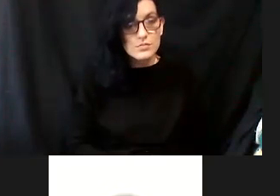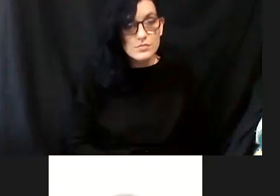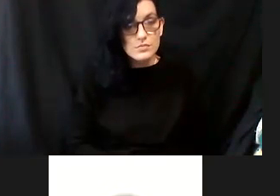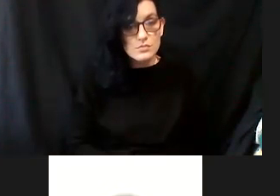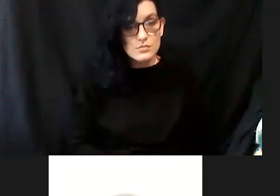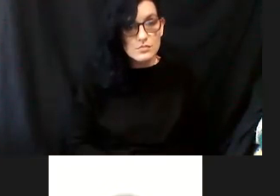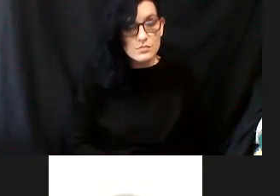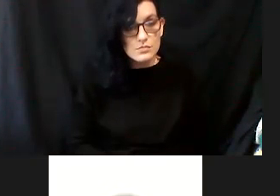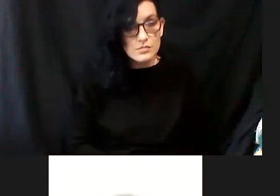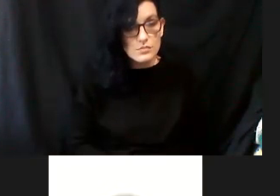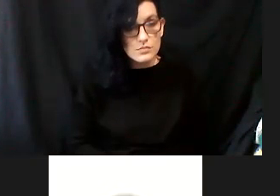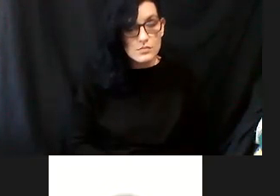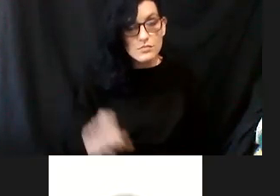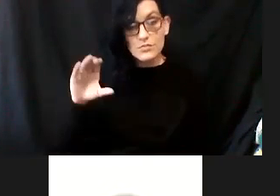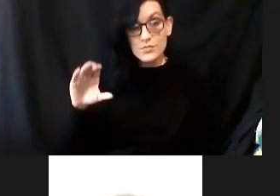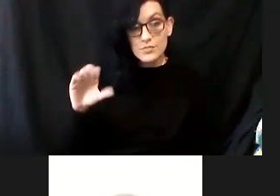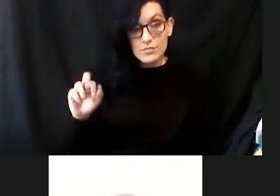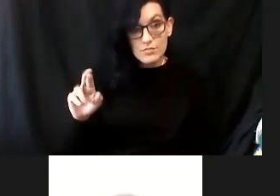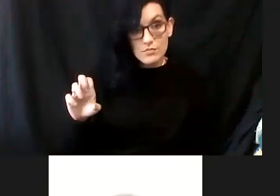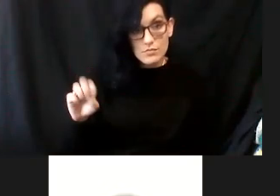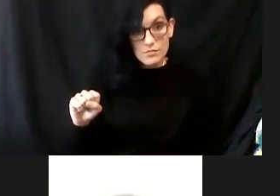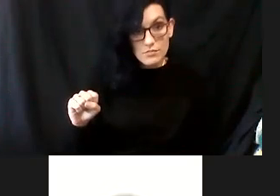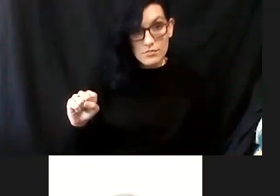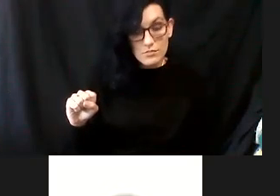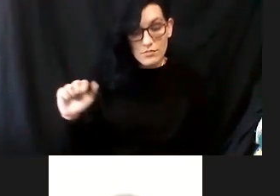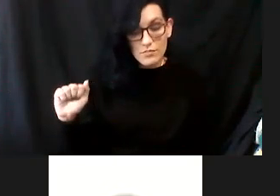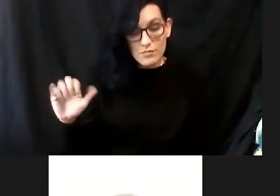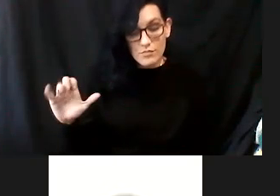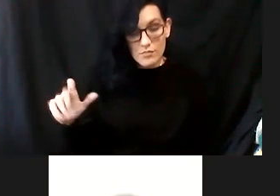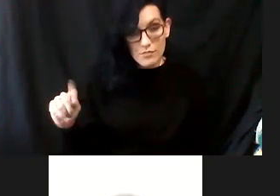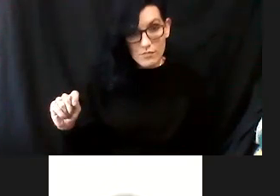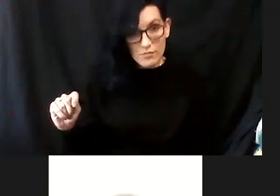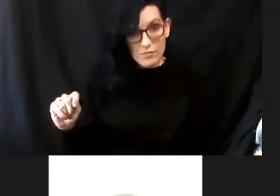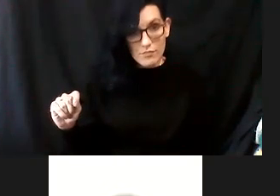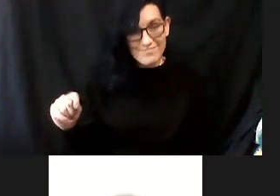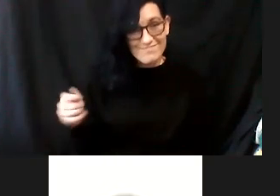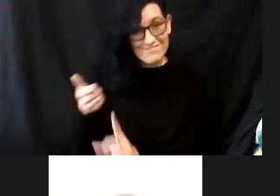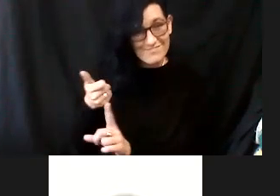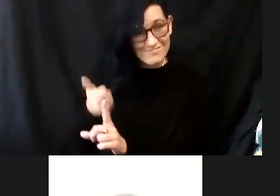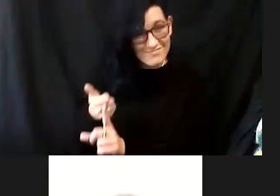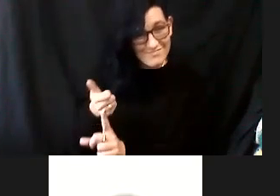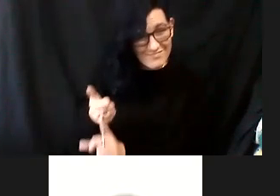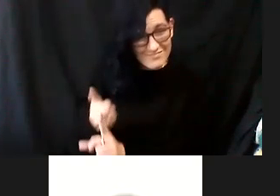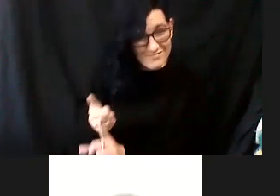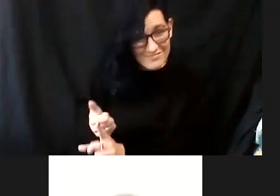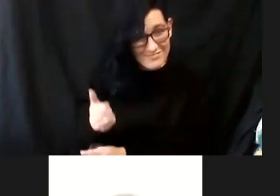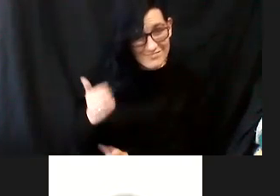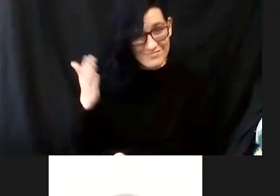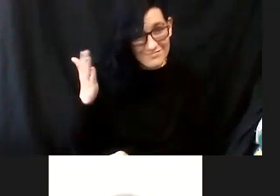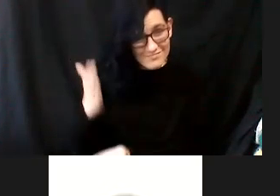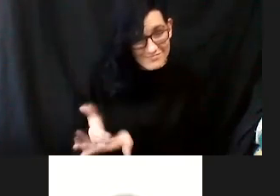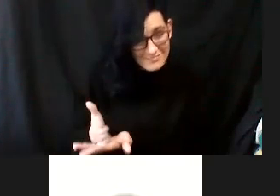So the CARES Act has stopped garnishment for federal student loans. So, you